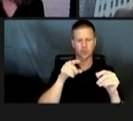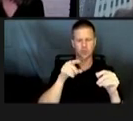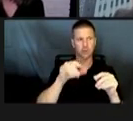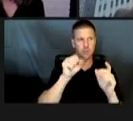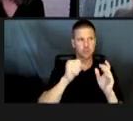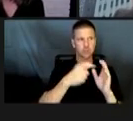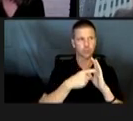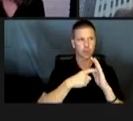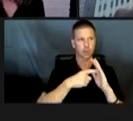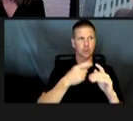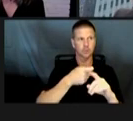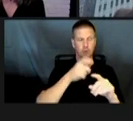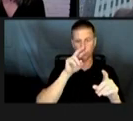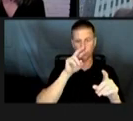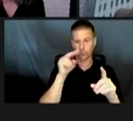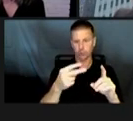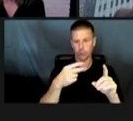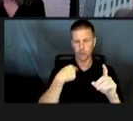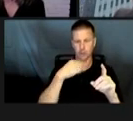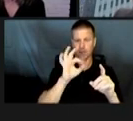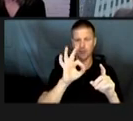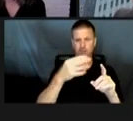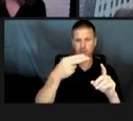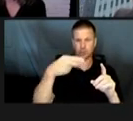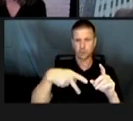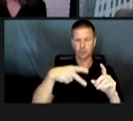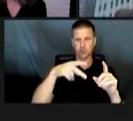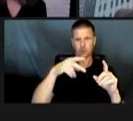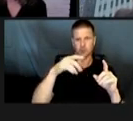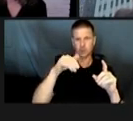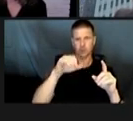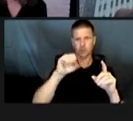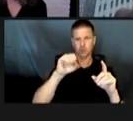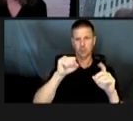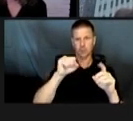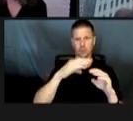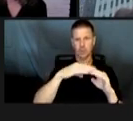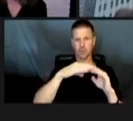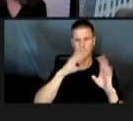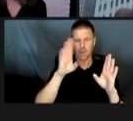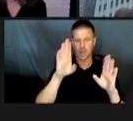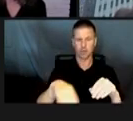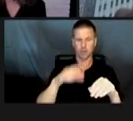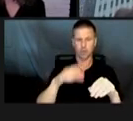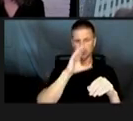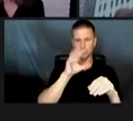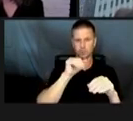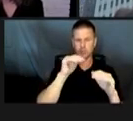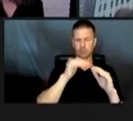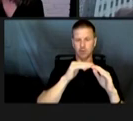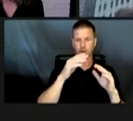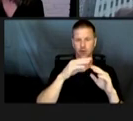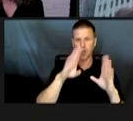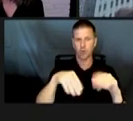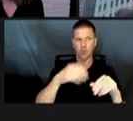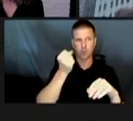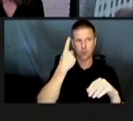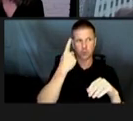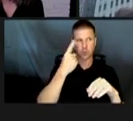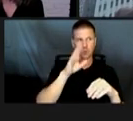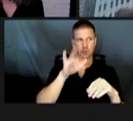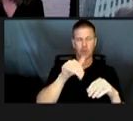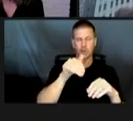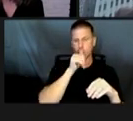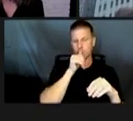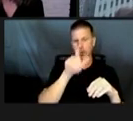requiring from the perspective we have at FHP is the housing search and the fair housing understanding by the private landlords who